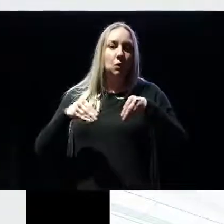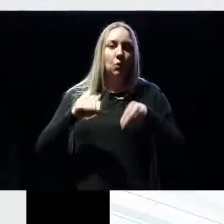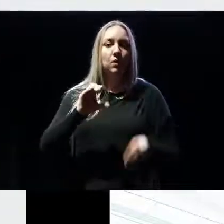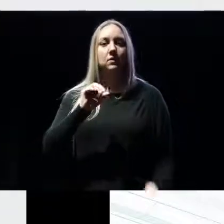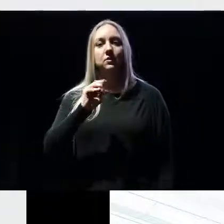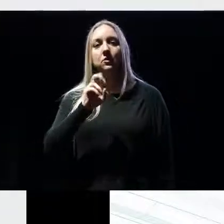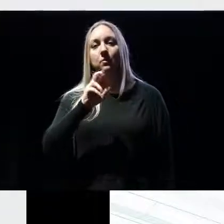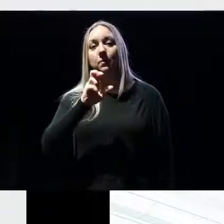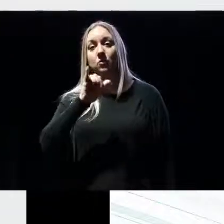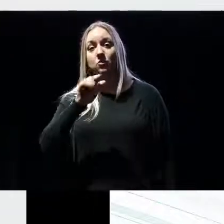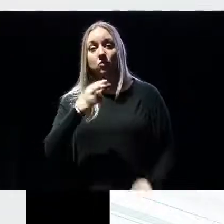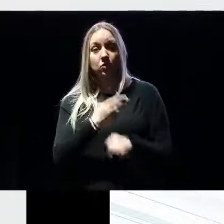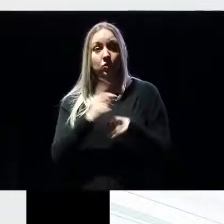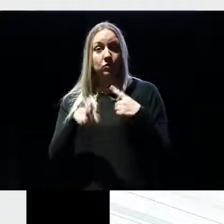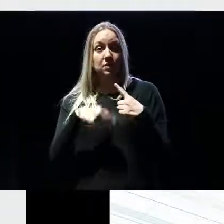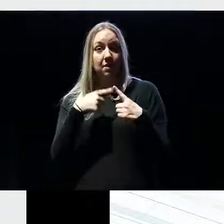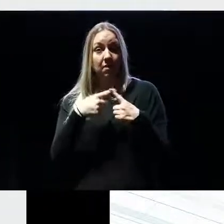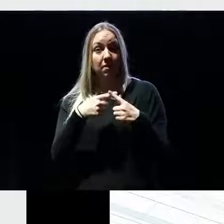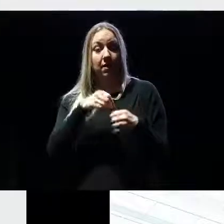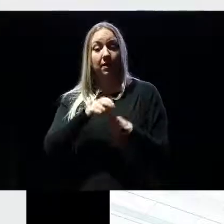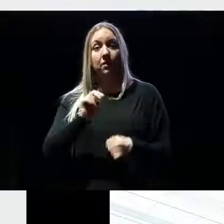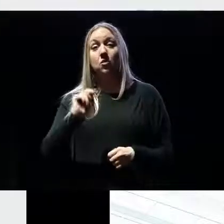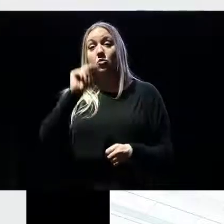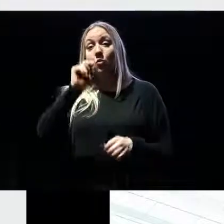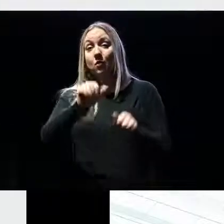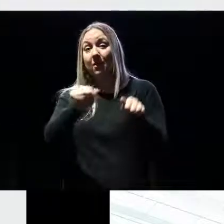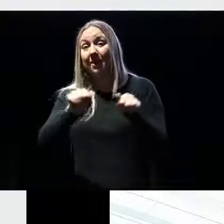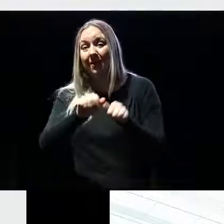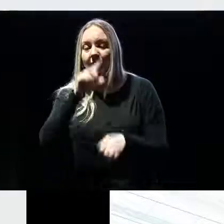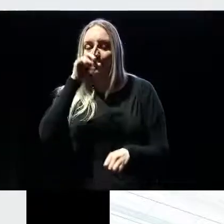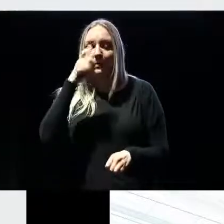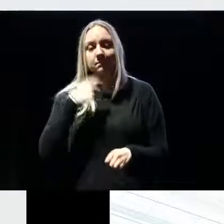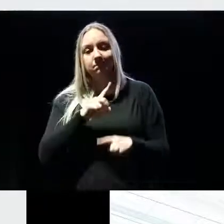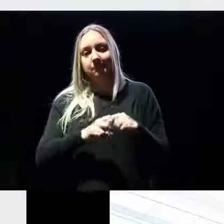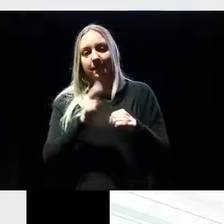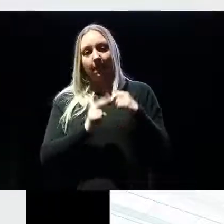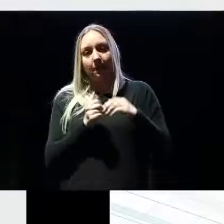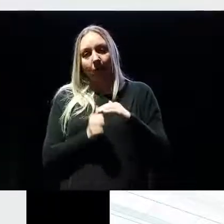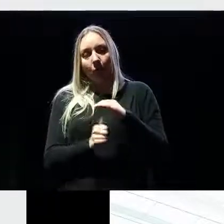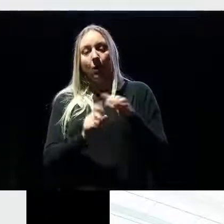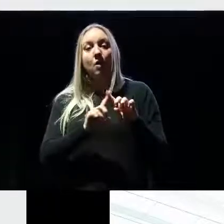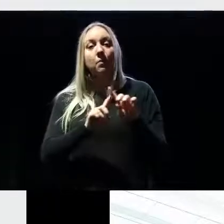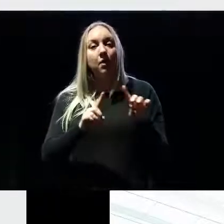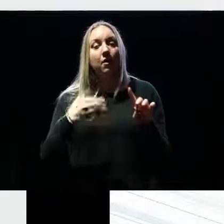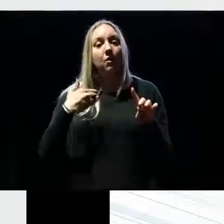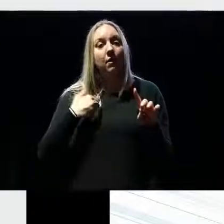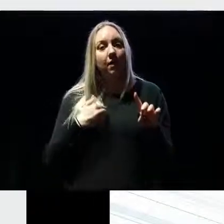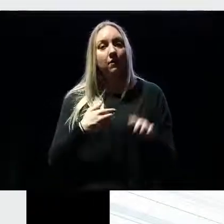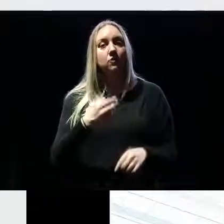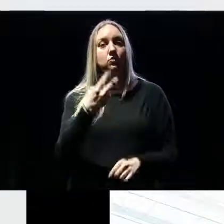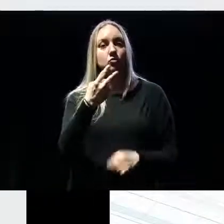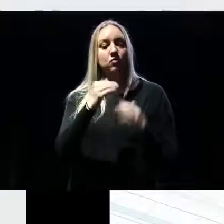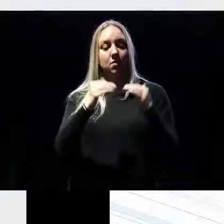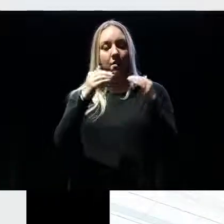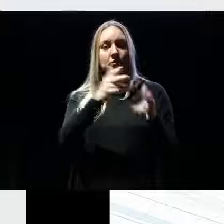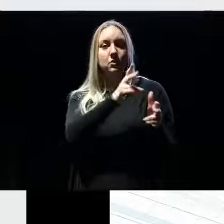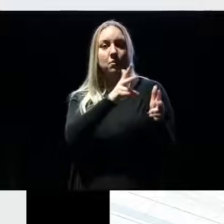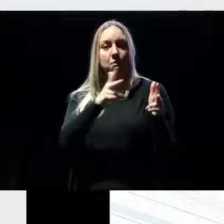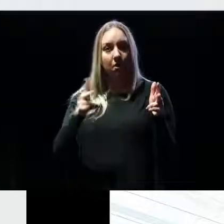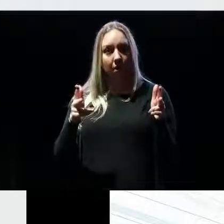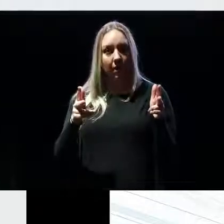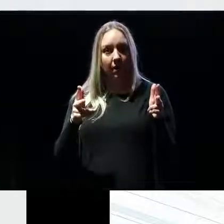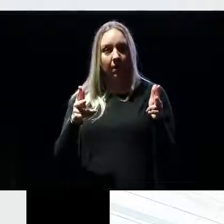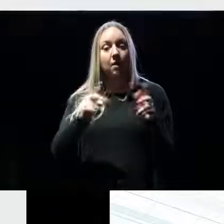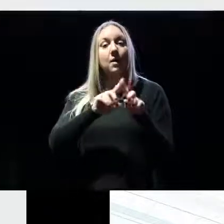on the northern portion, because we couldn't build underground, there are 2 stories of parking that are built in a